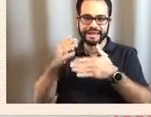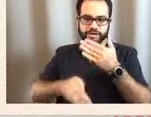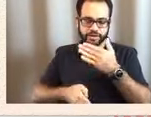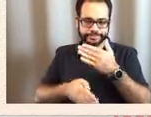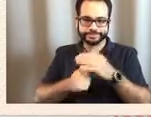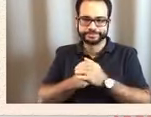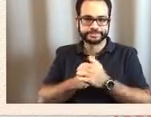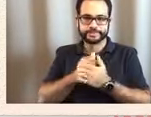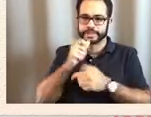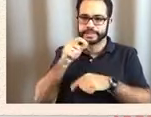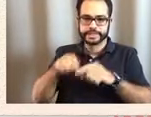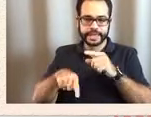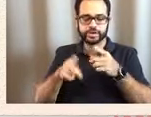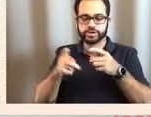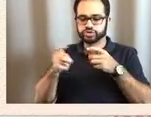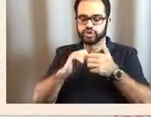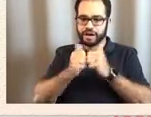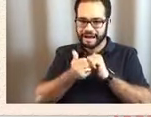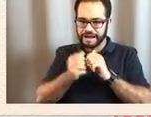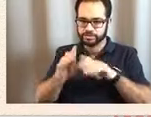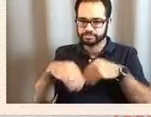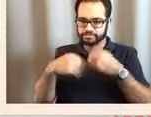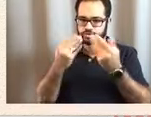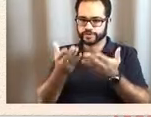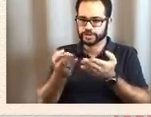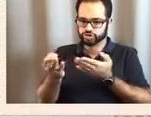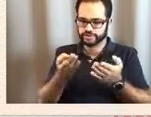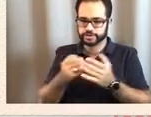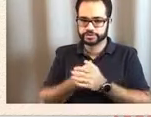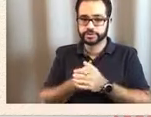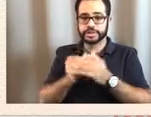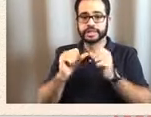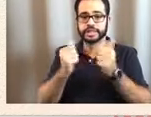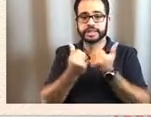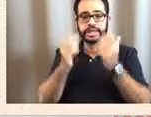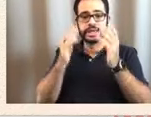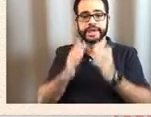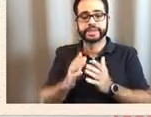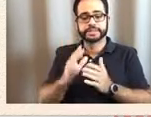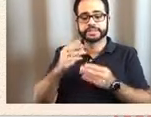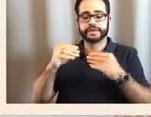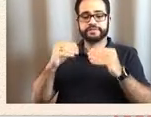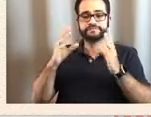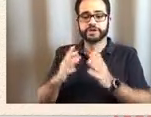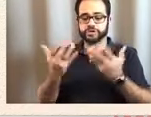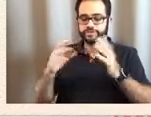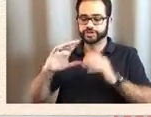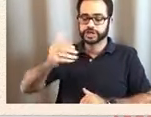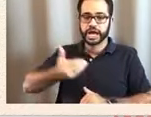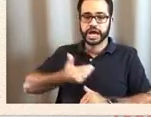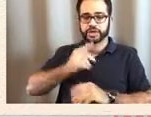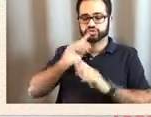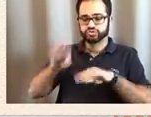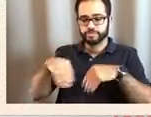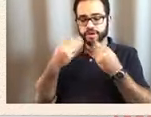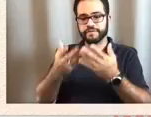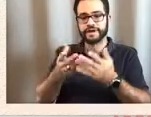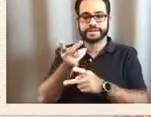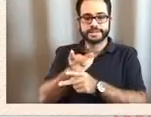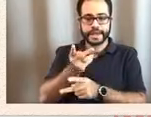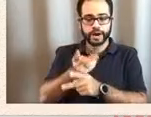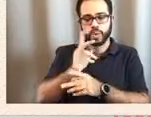how the service is provided. The agency vendor has been hired to provide care and will provide the training for their